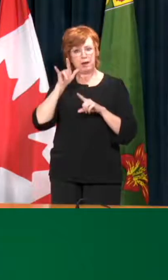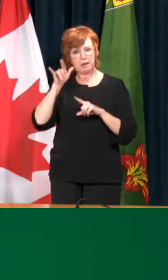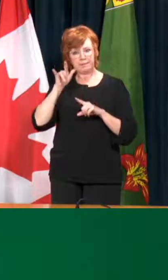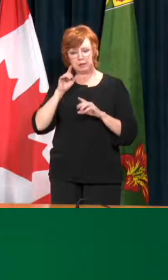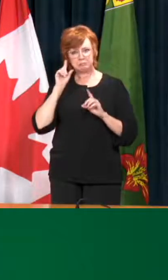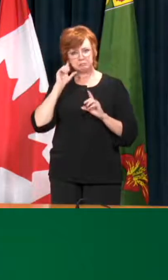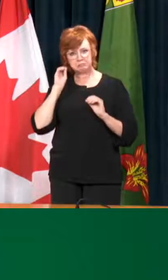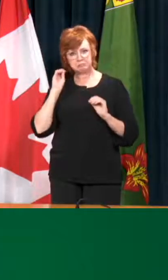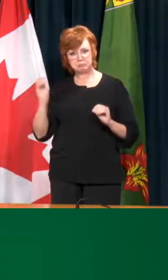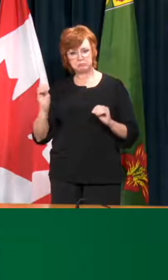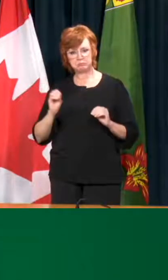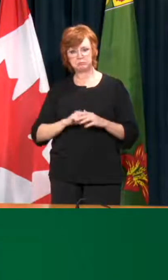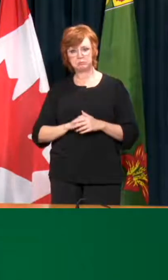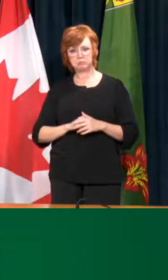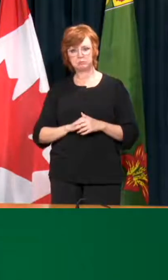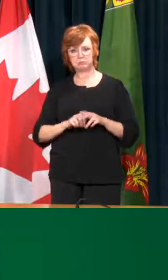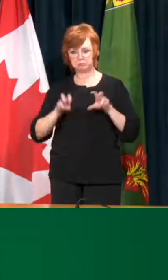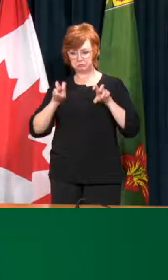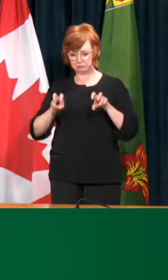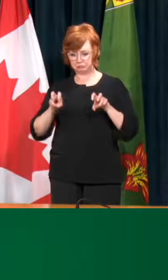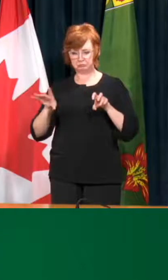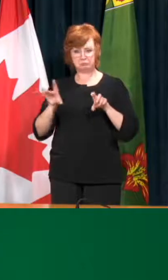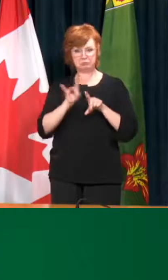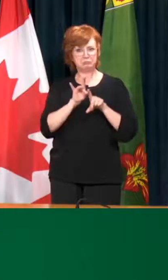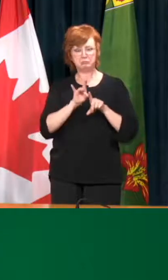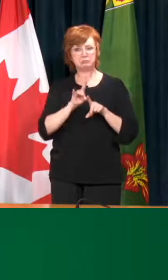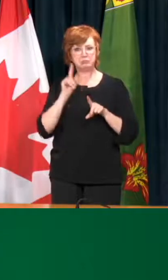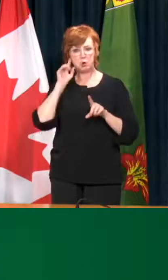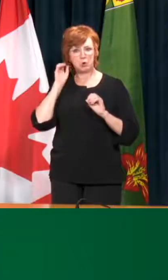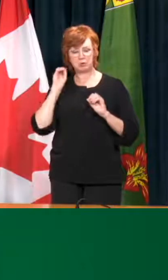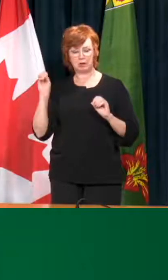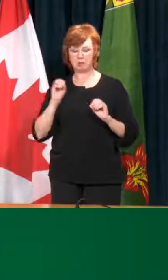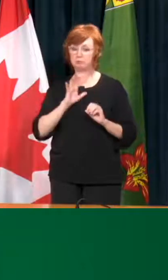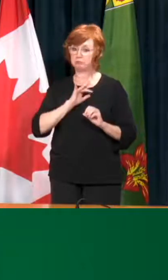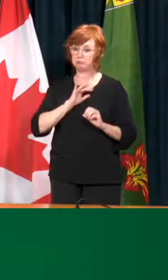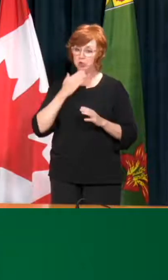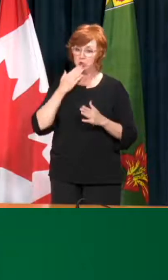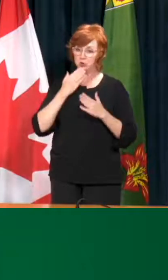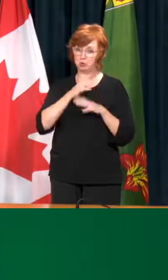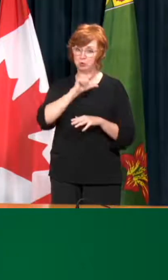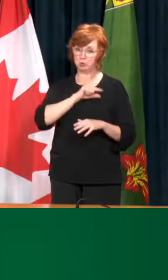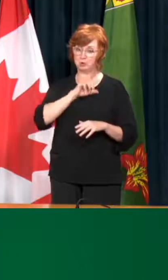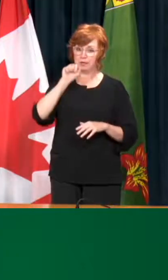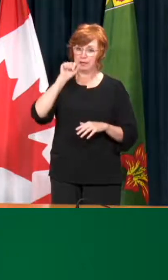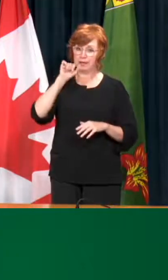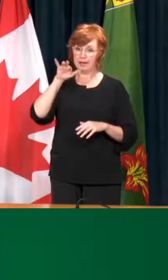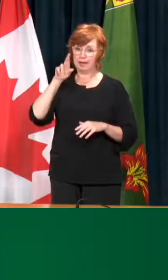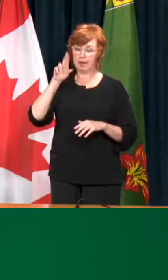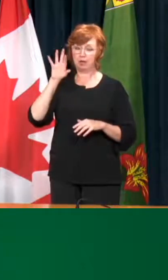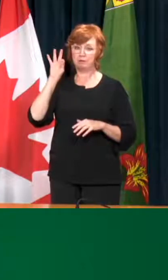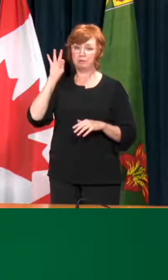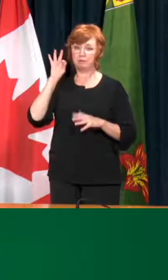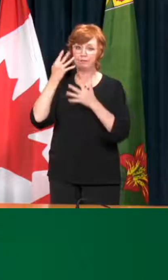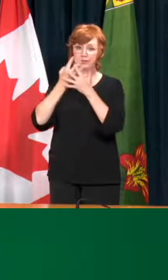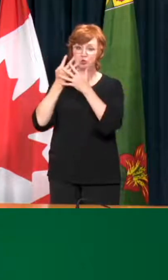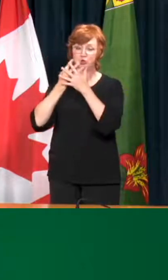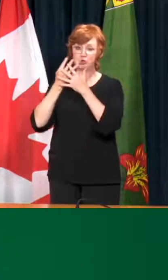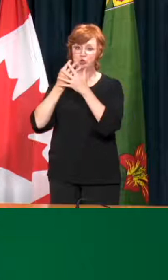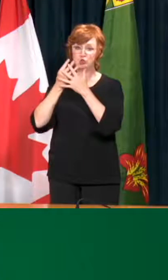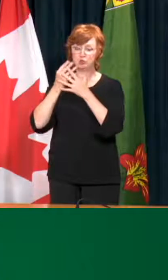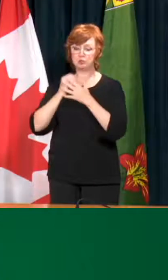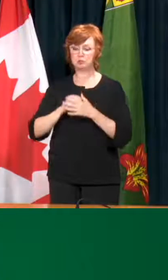to someone who was infectious while traveling. So I think that's a positive thing, and especially if people are wearing masks while traveling, for